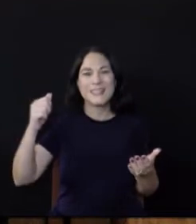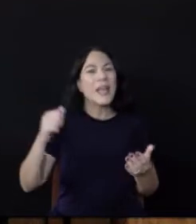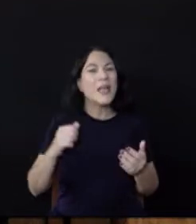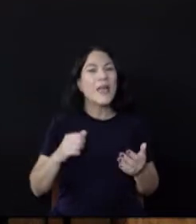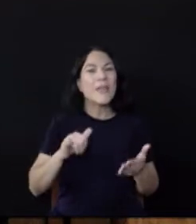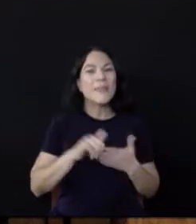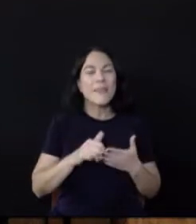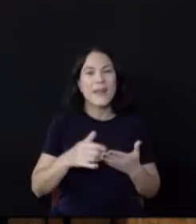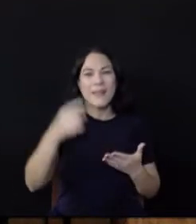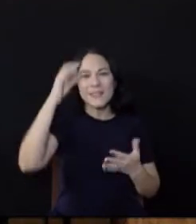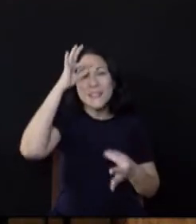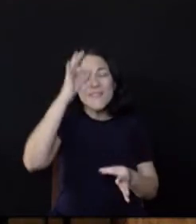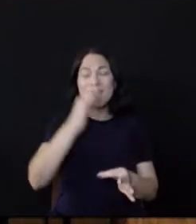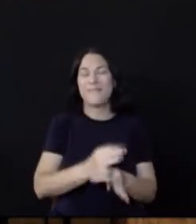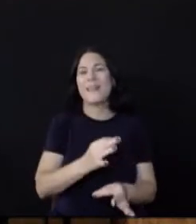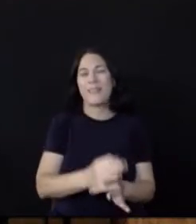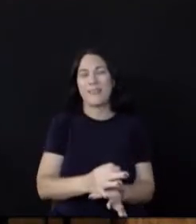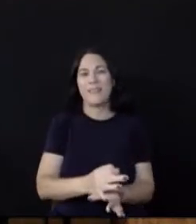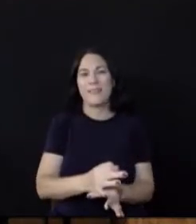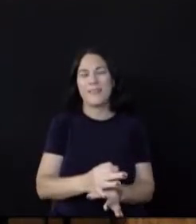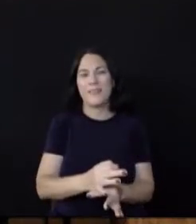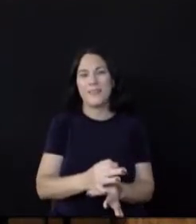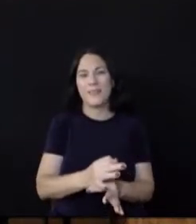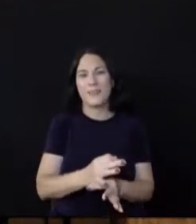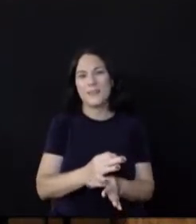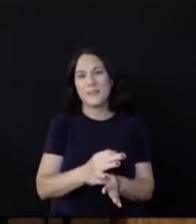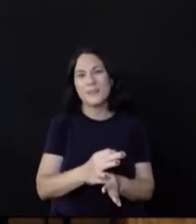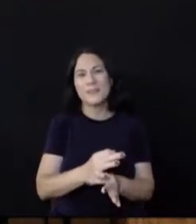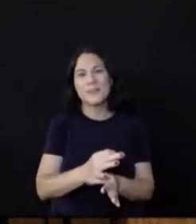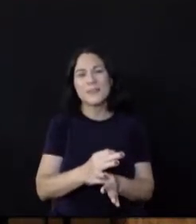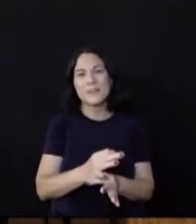what faith really is.